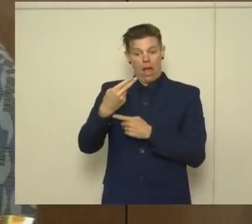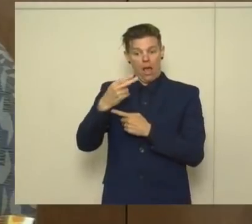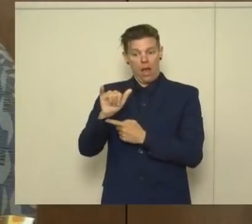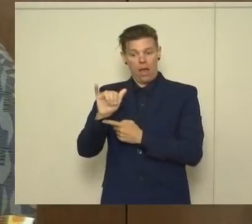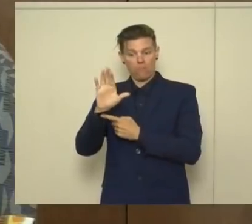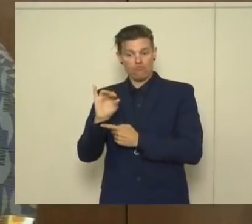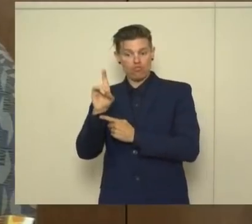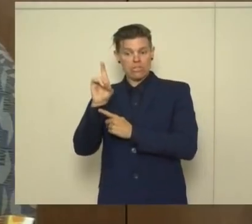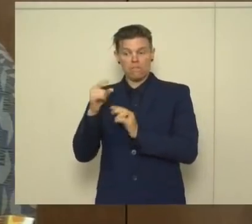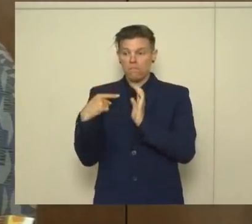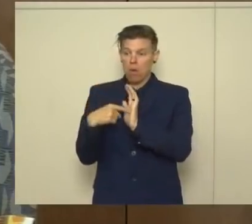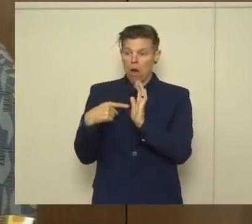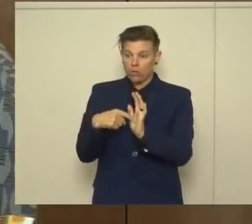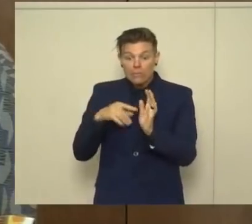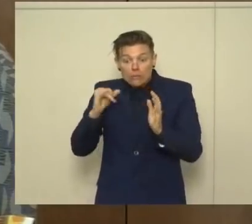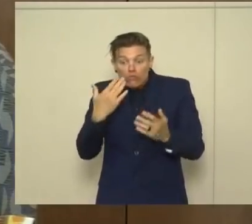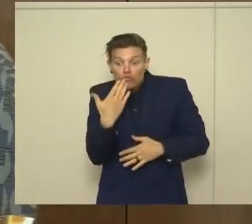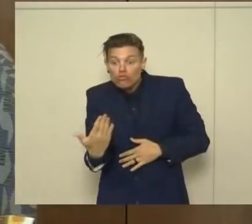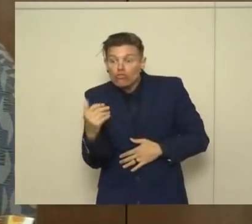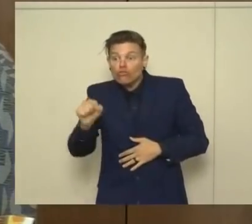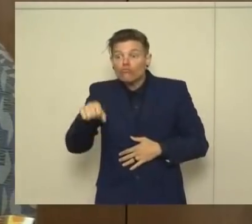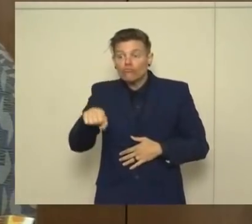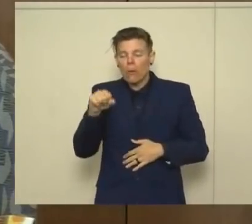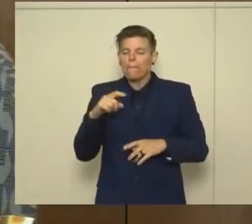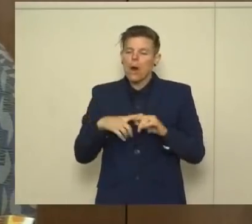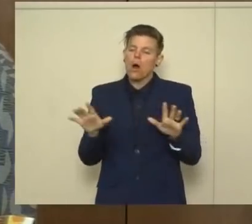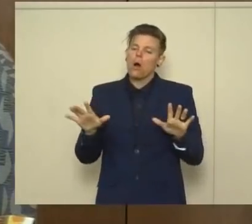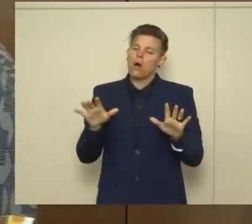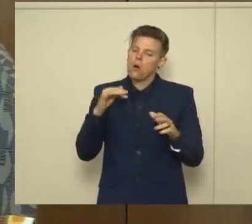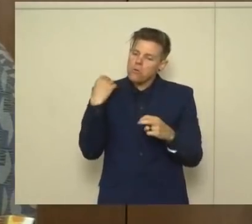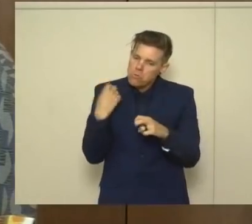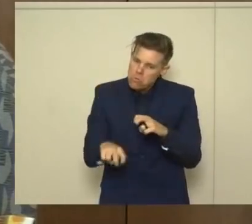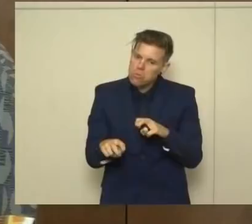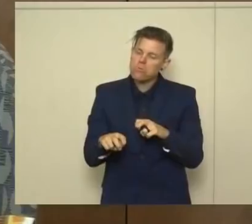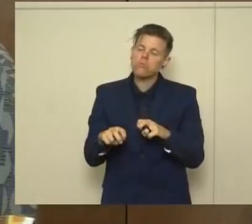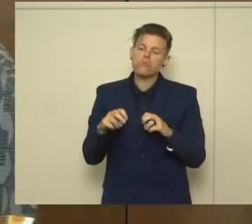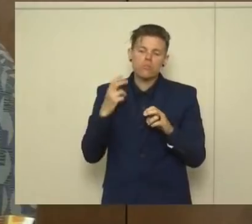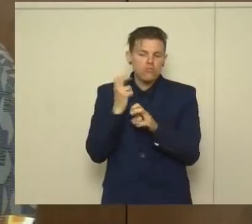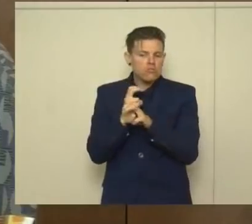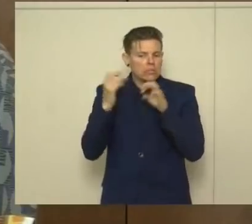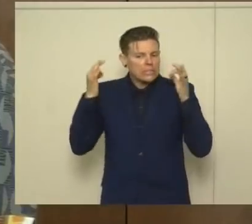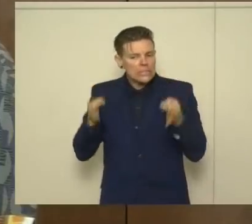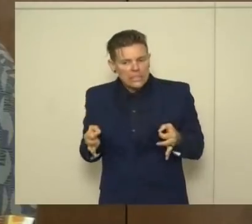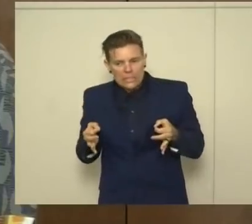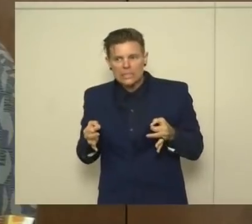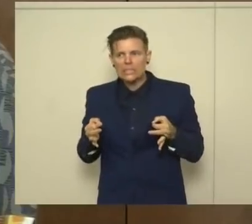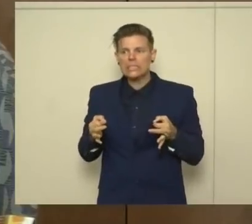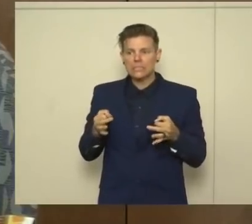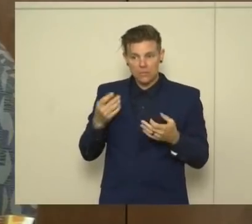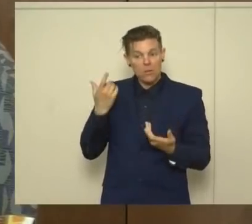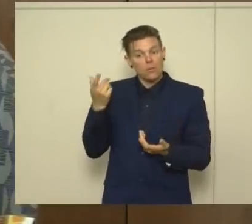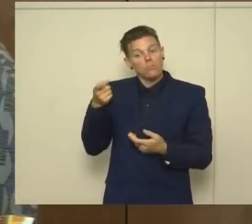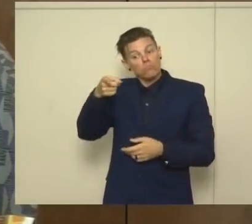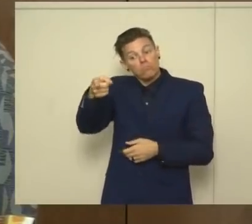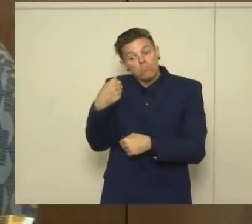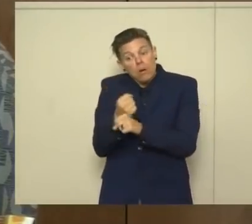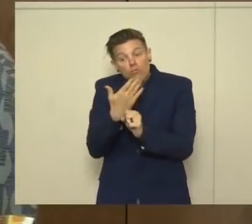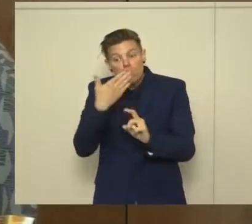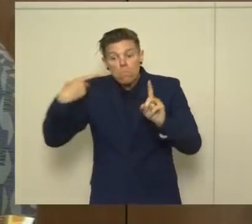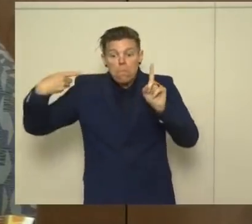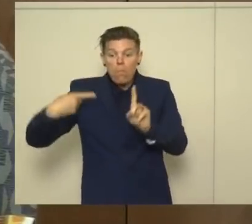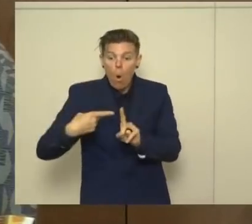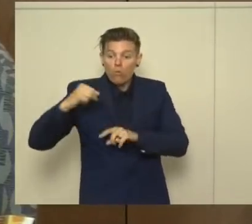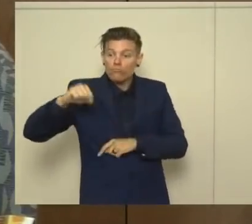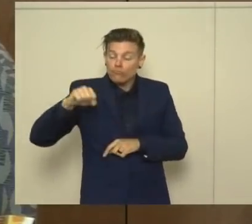hard decisions. They're hard for us too. You pointed out something we haven't talked enough about, which is why we have other